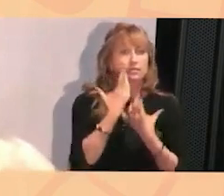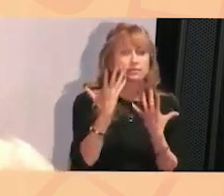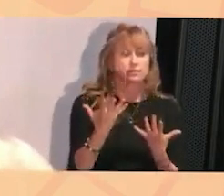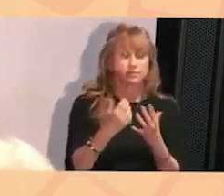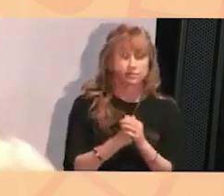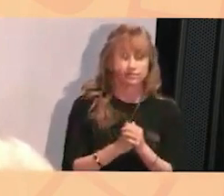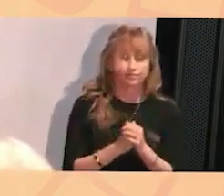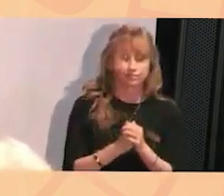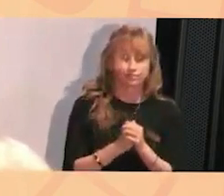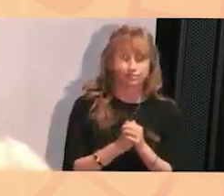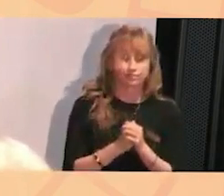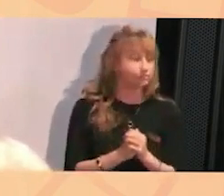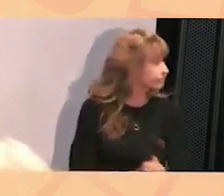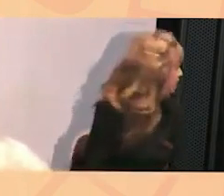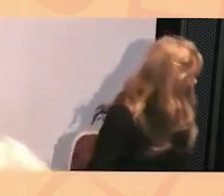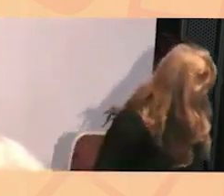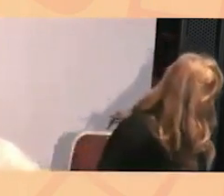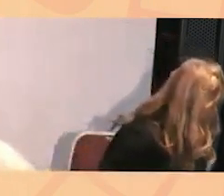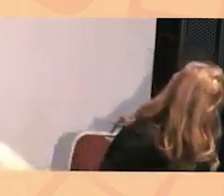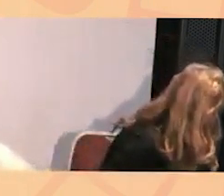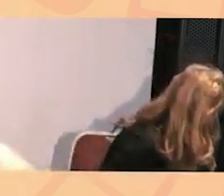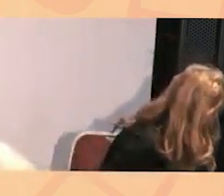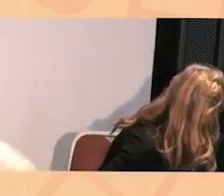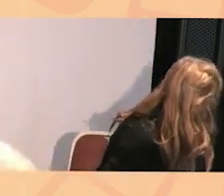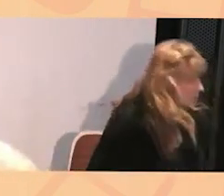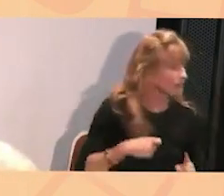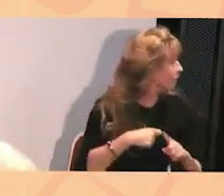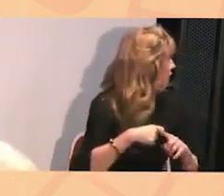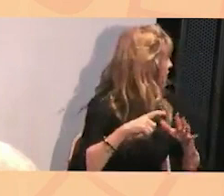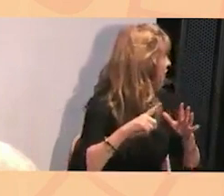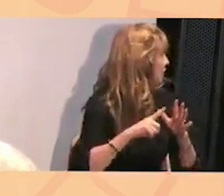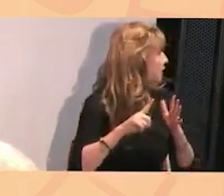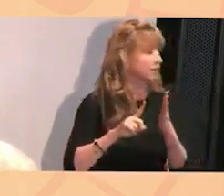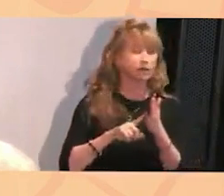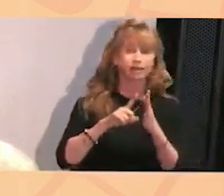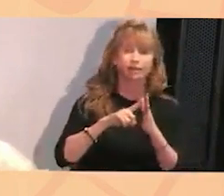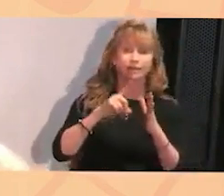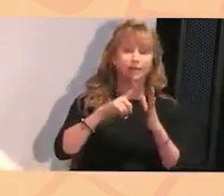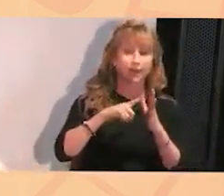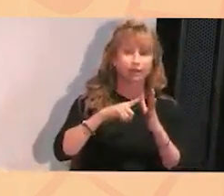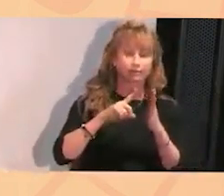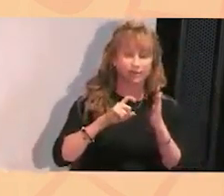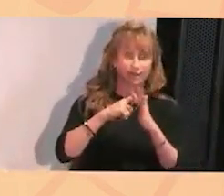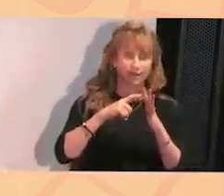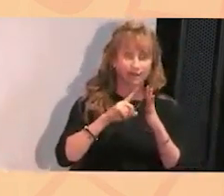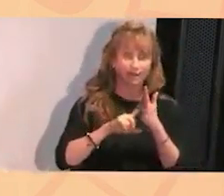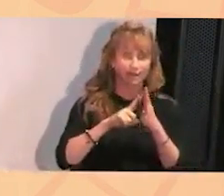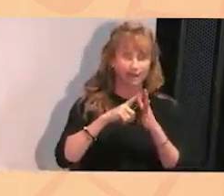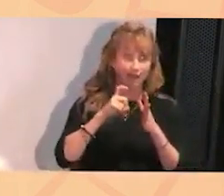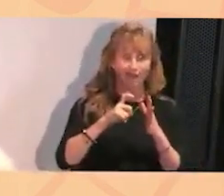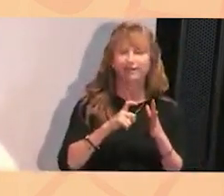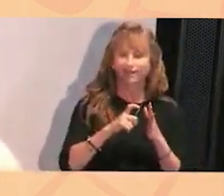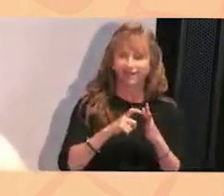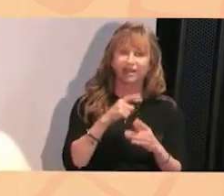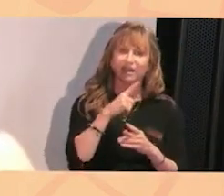KLAC is a foundation partner in the Trade Routes Cultural Governance Project, which aims to share vibrant and complex traditional trade routes